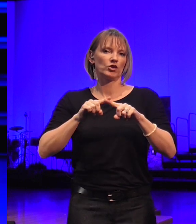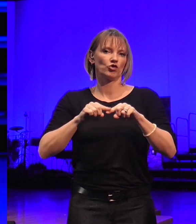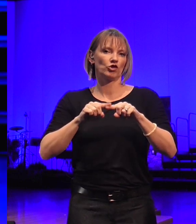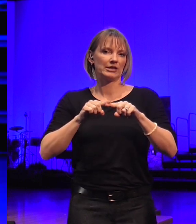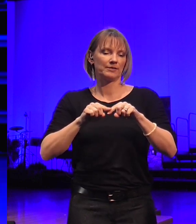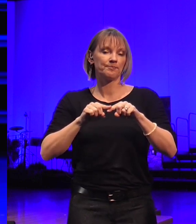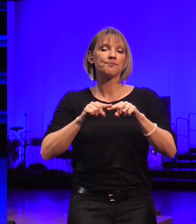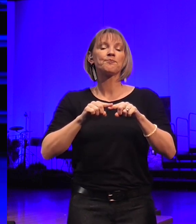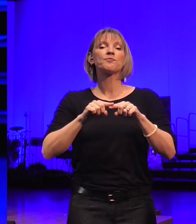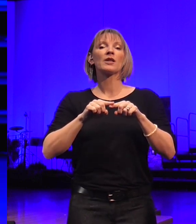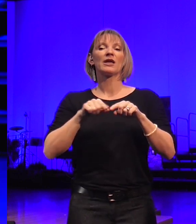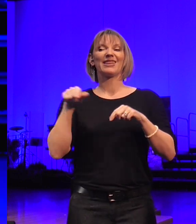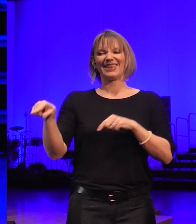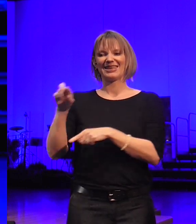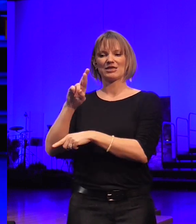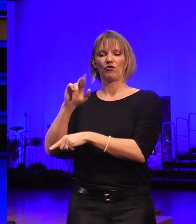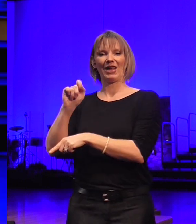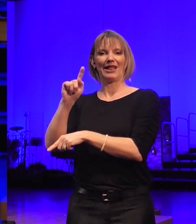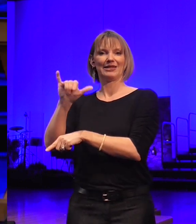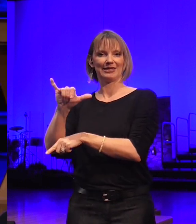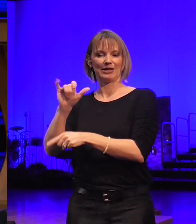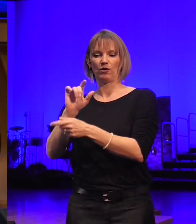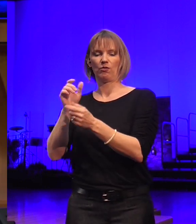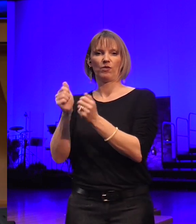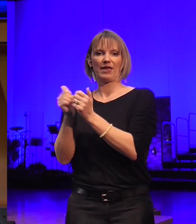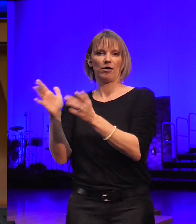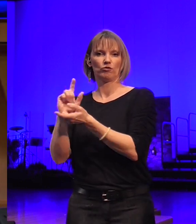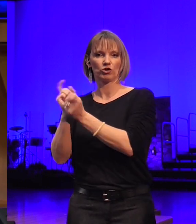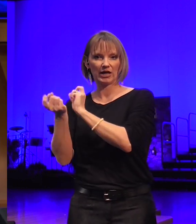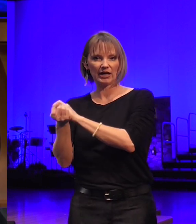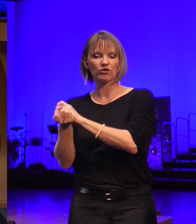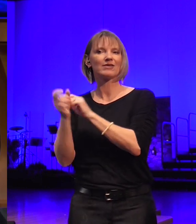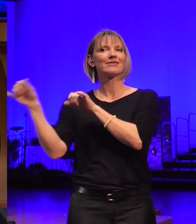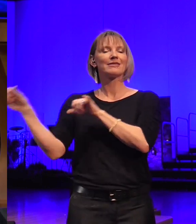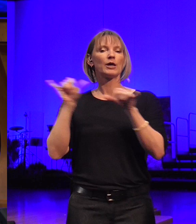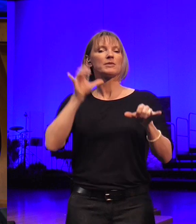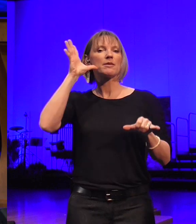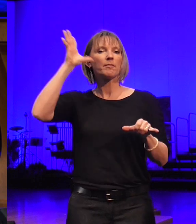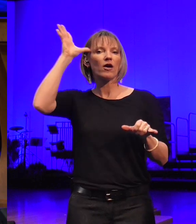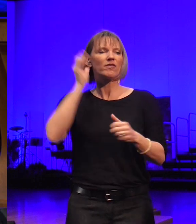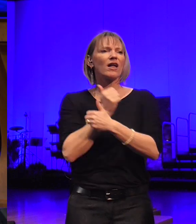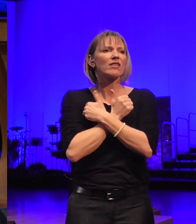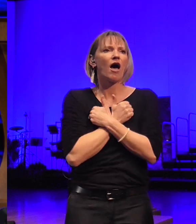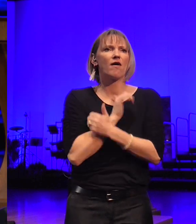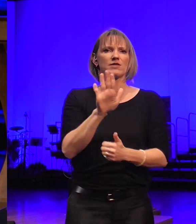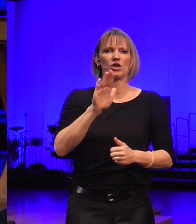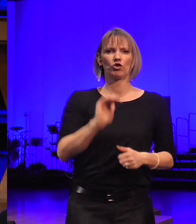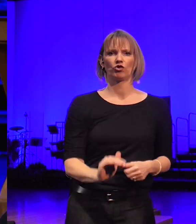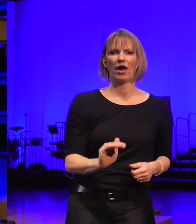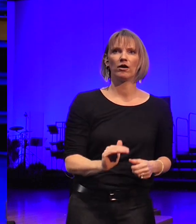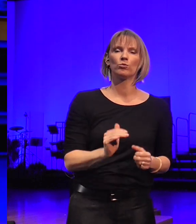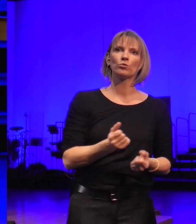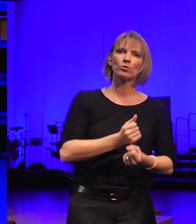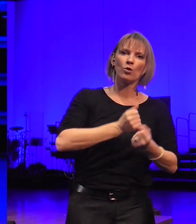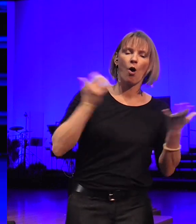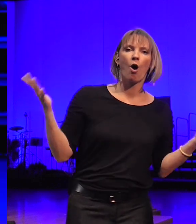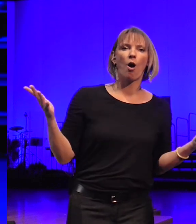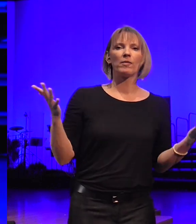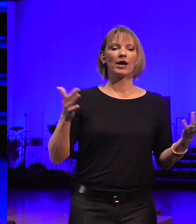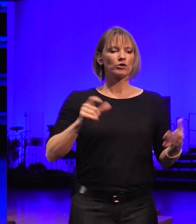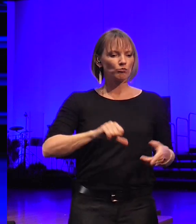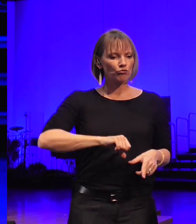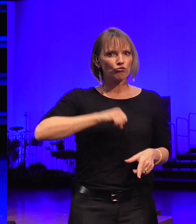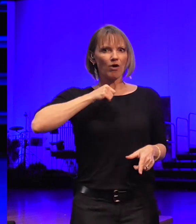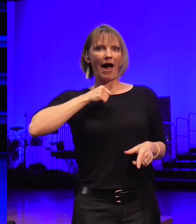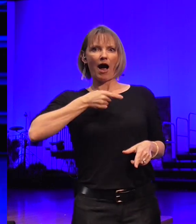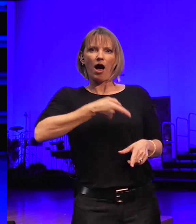That this changeless reality is like a parent who loves their child so much, is so